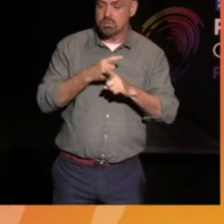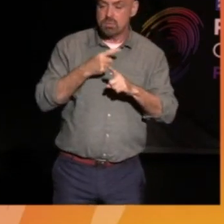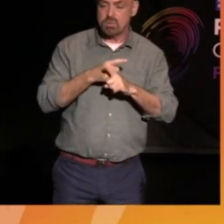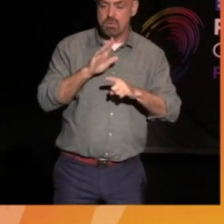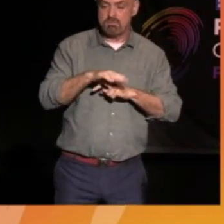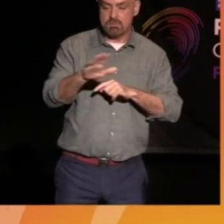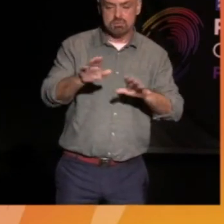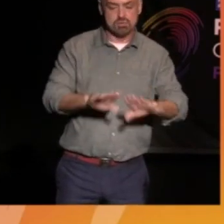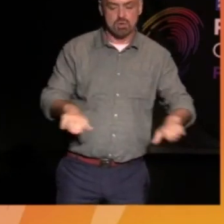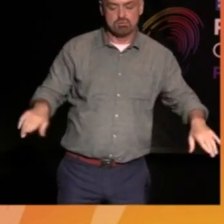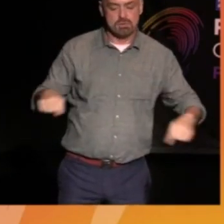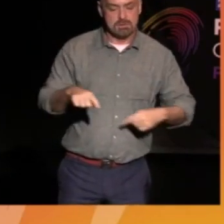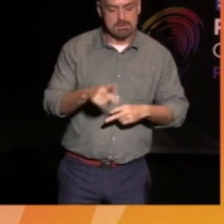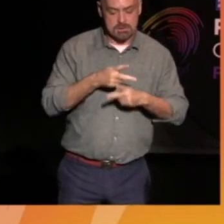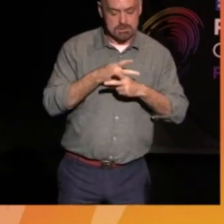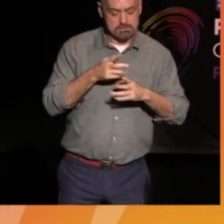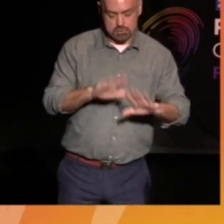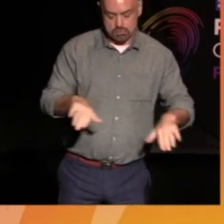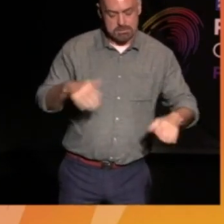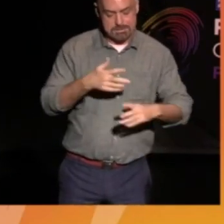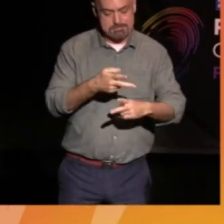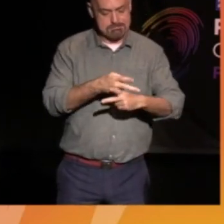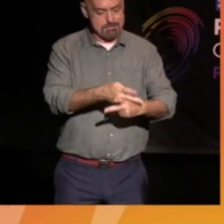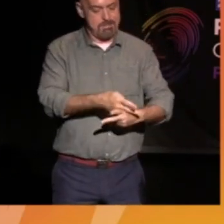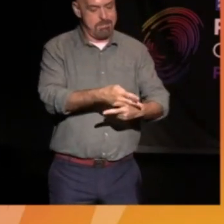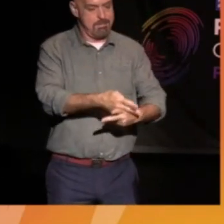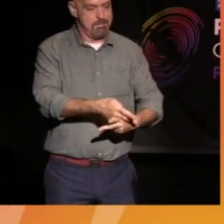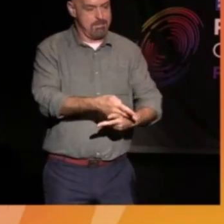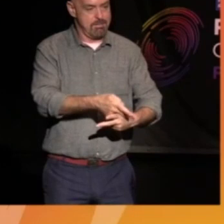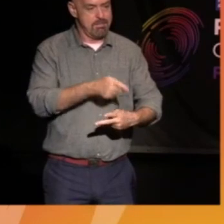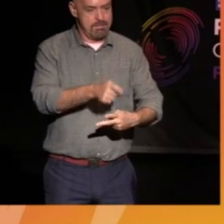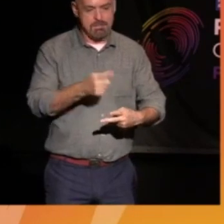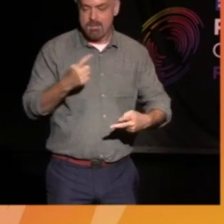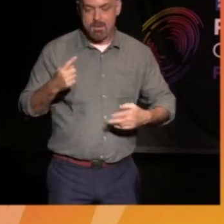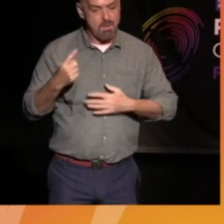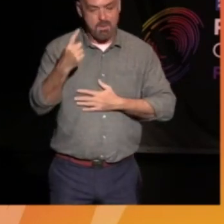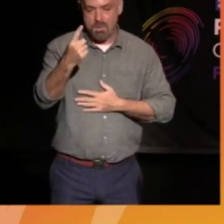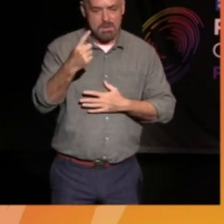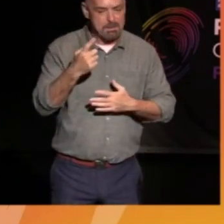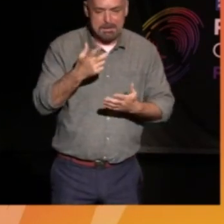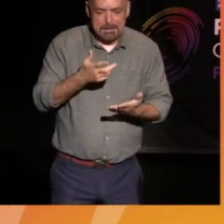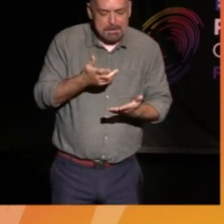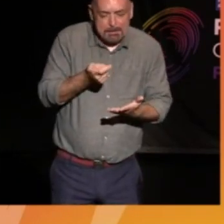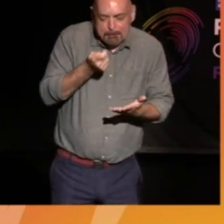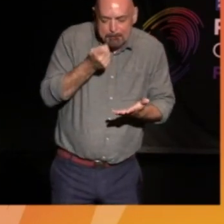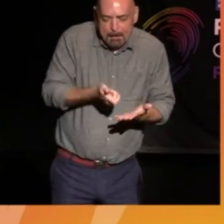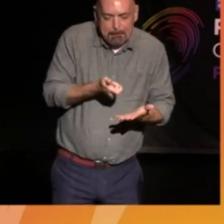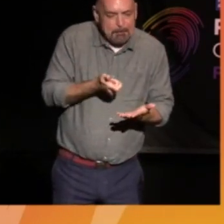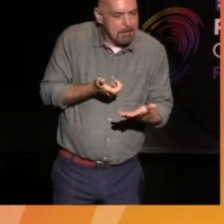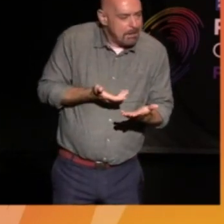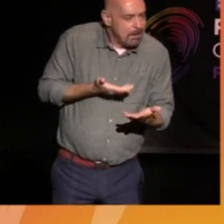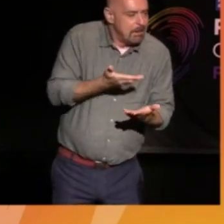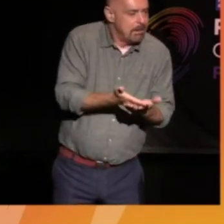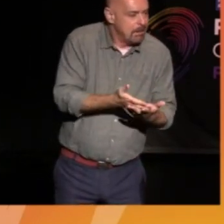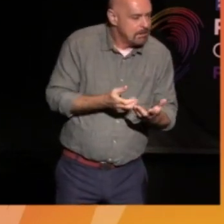know, that children in care are often given only the barest essentials and not